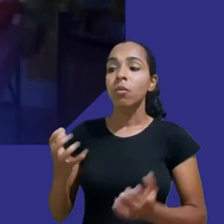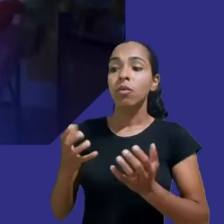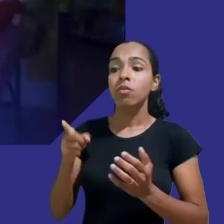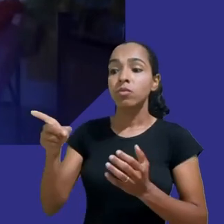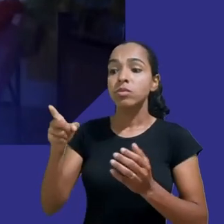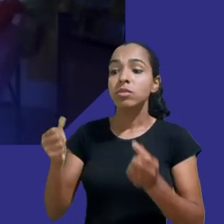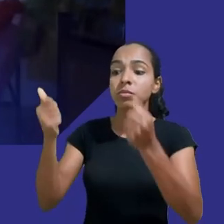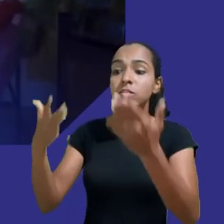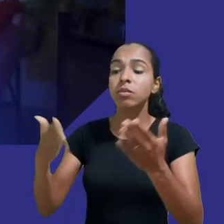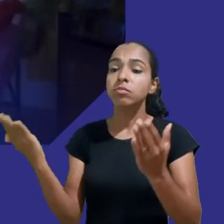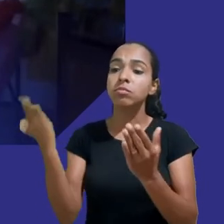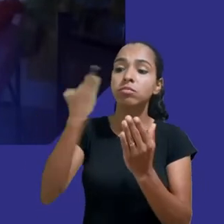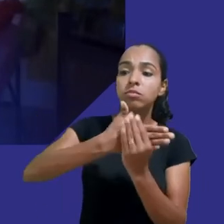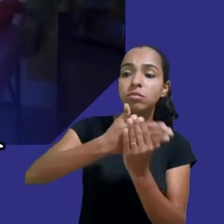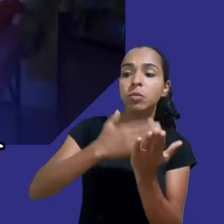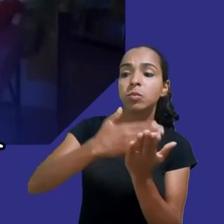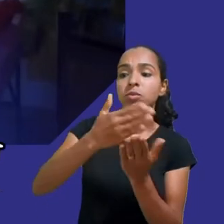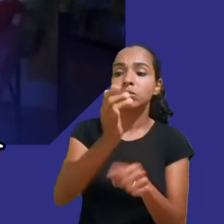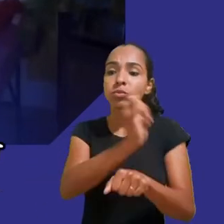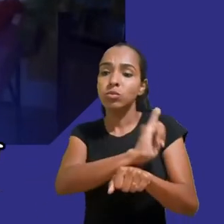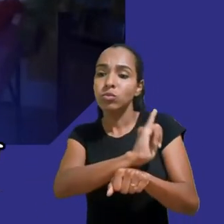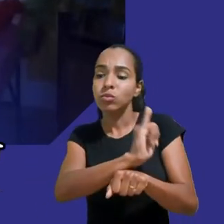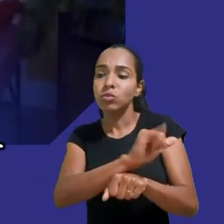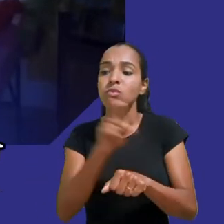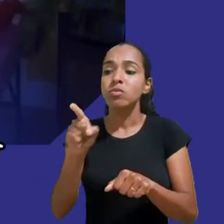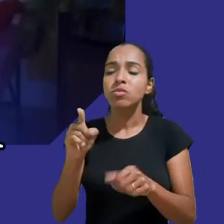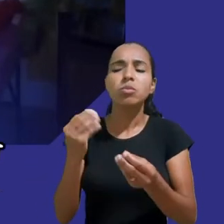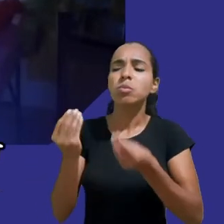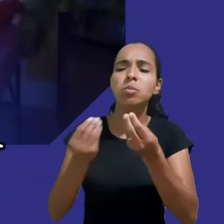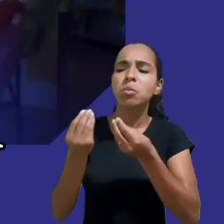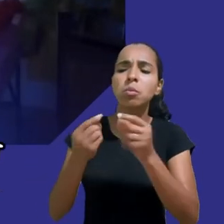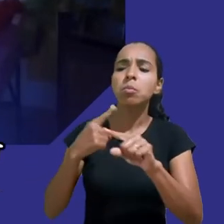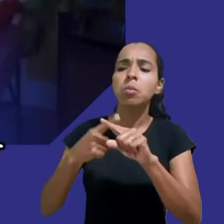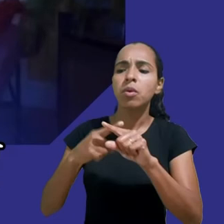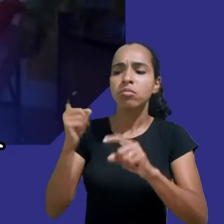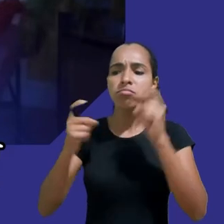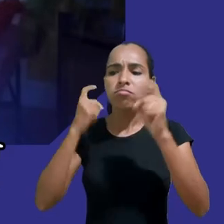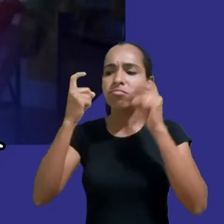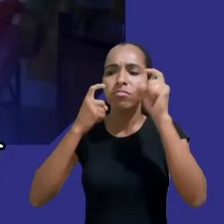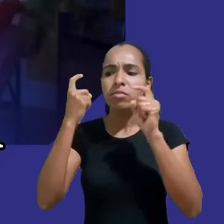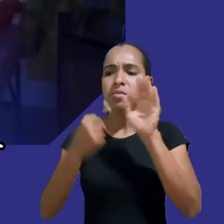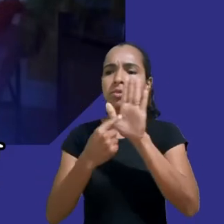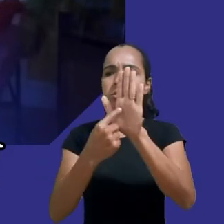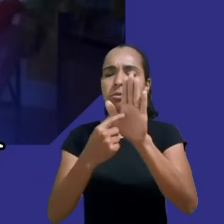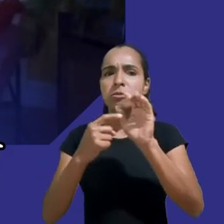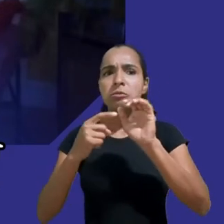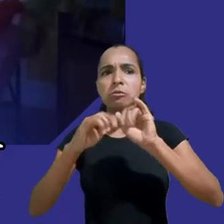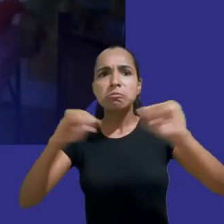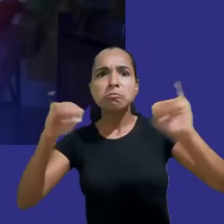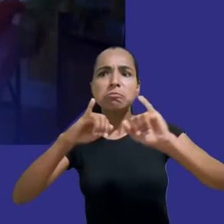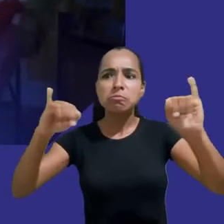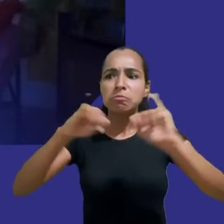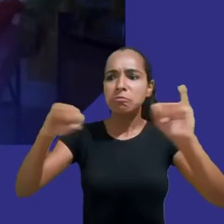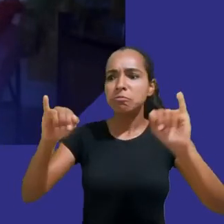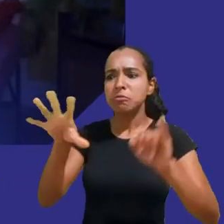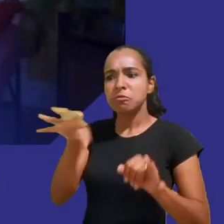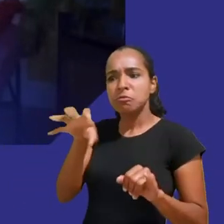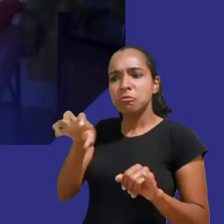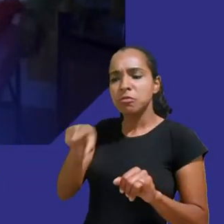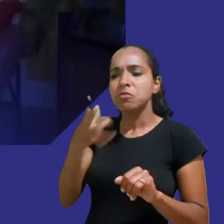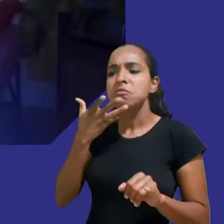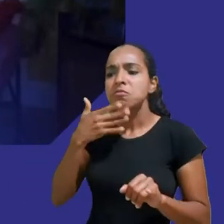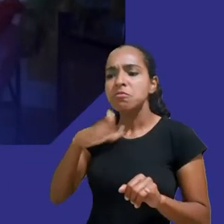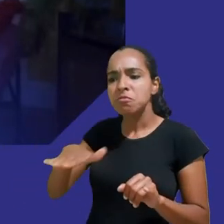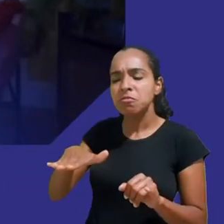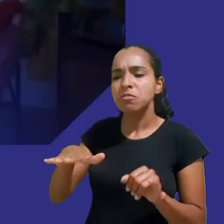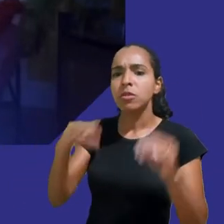YouTube and Google and you know why why are you so concerned about surveillance advertising and the data that's collected